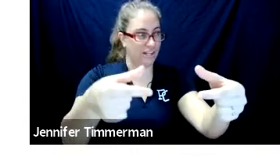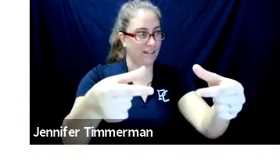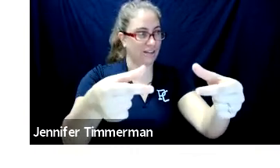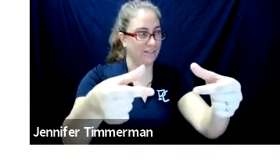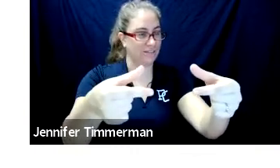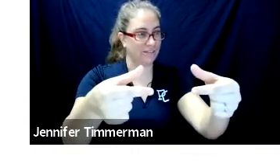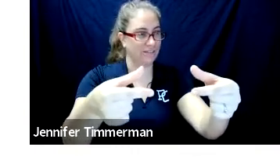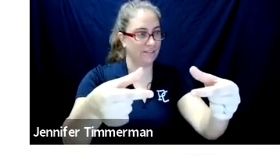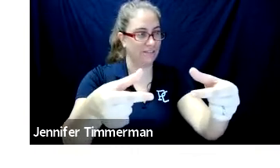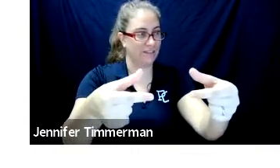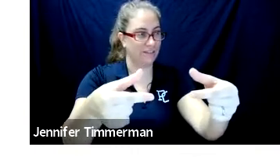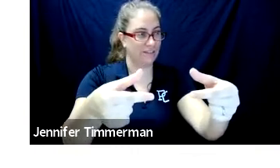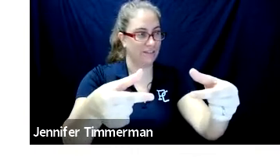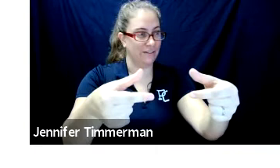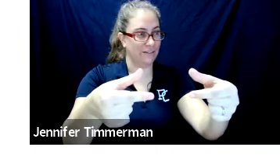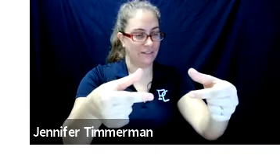G,